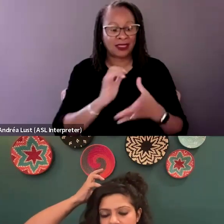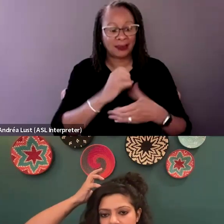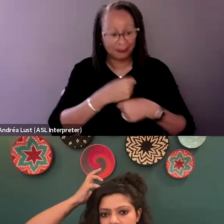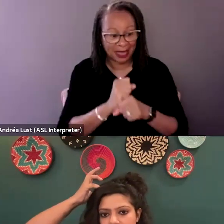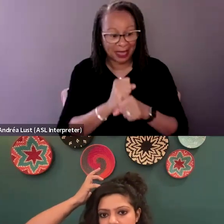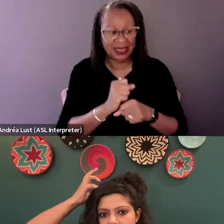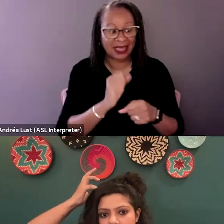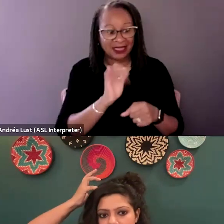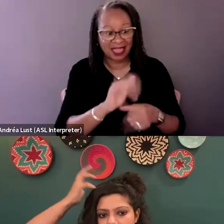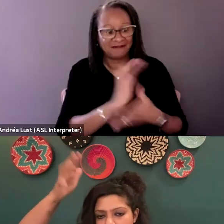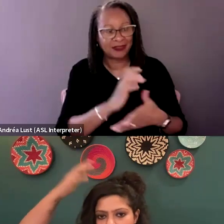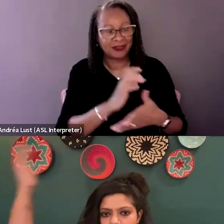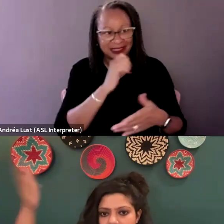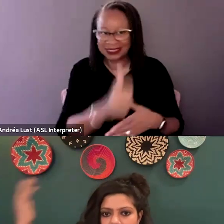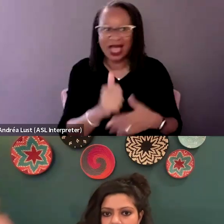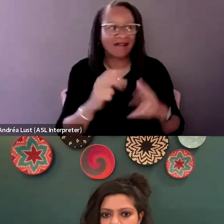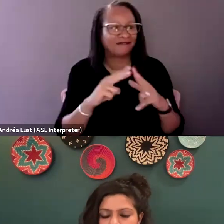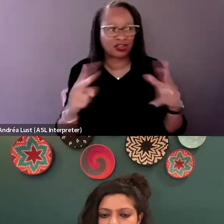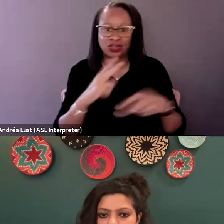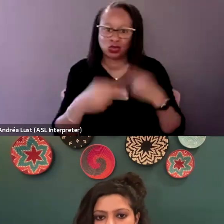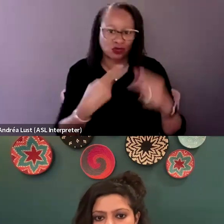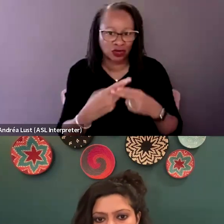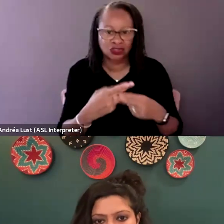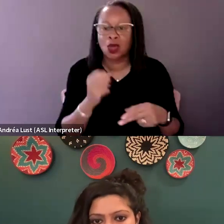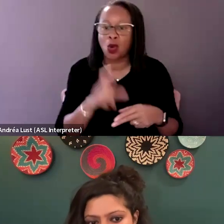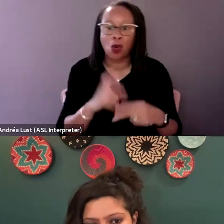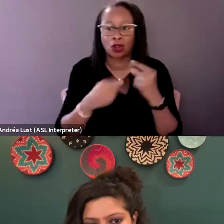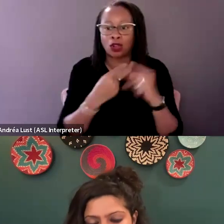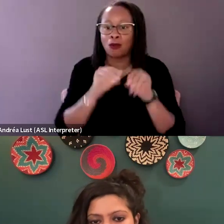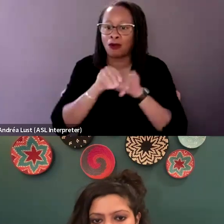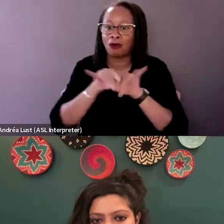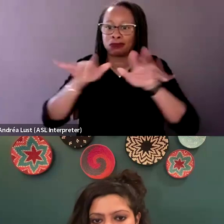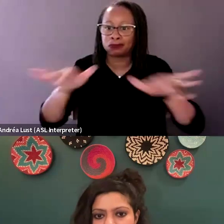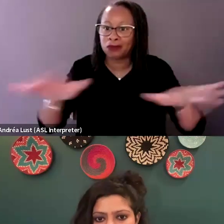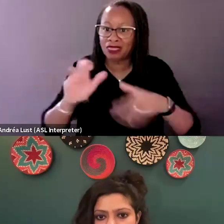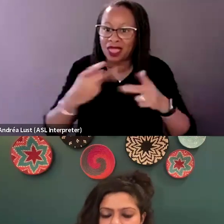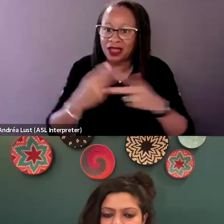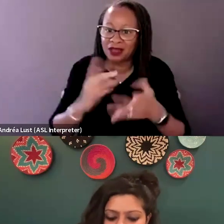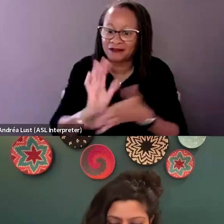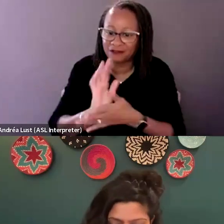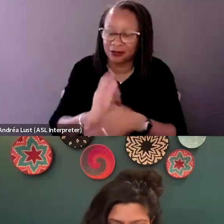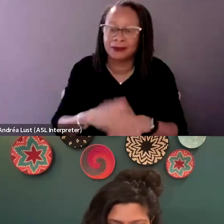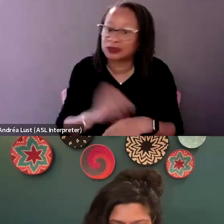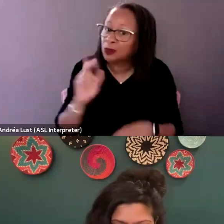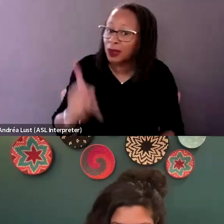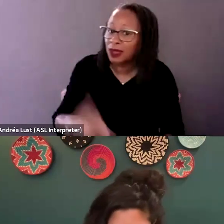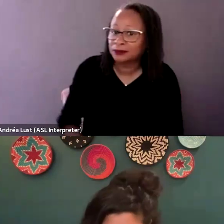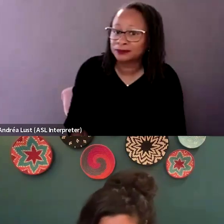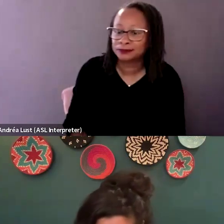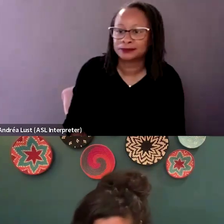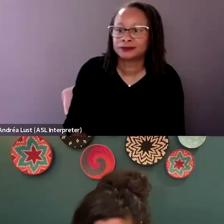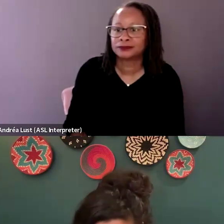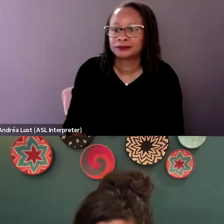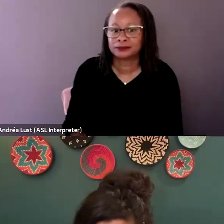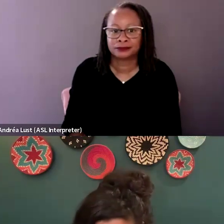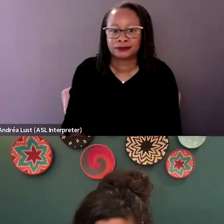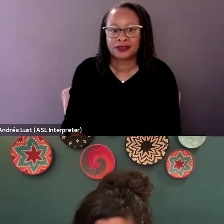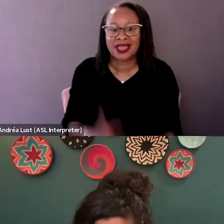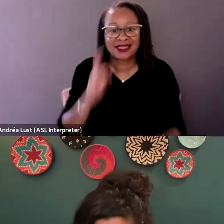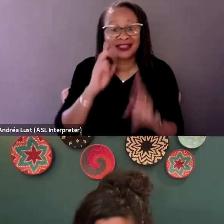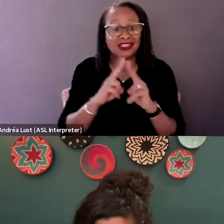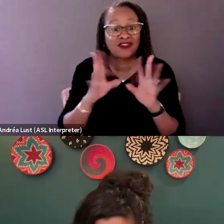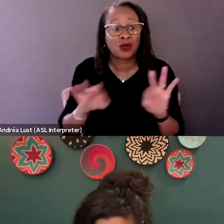being. But what I am doing is I'm producing, therefore, and there are 4 films that Aman and I are producing at the moment, all of